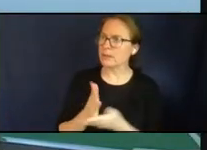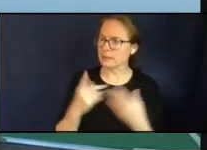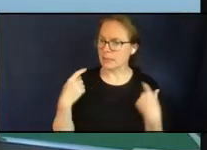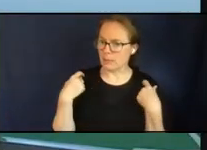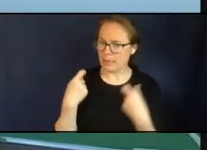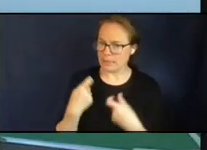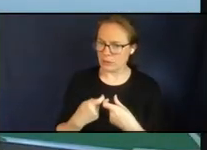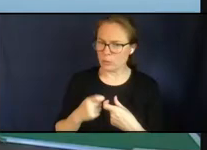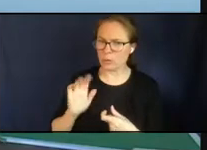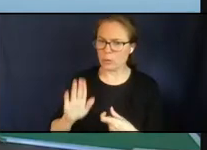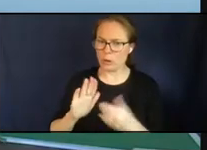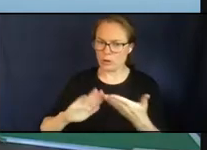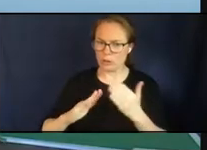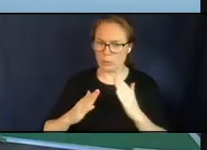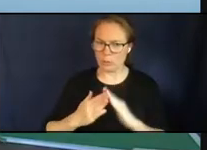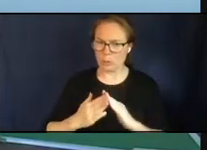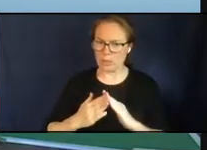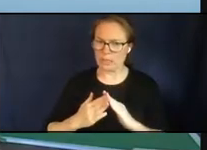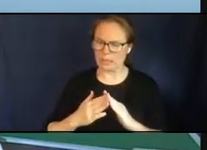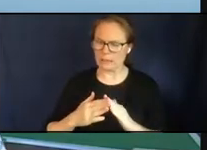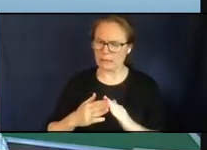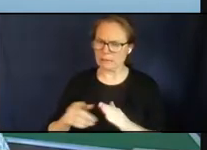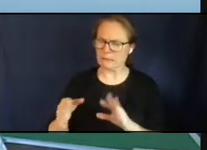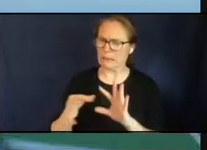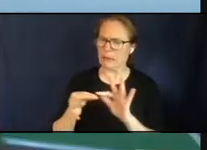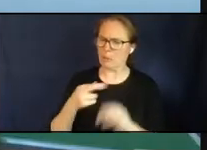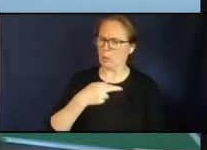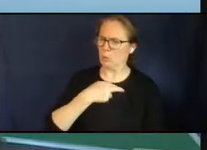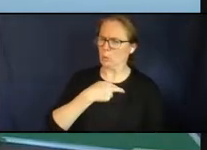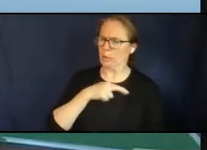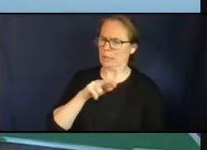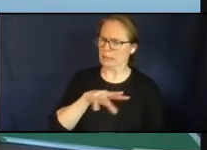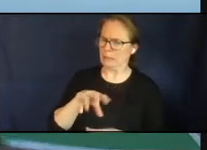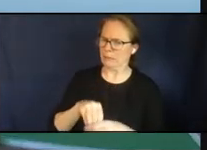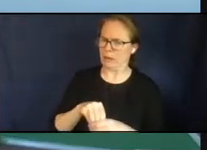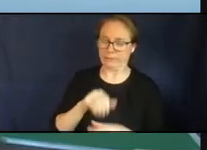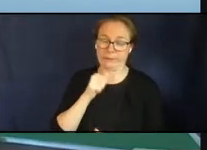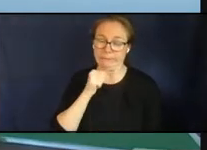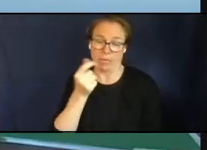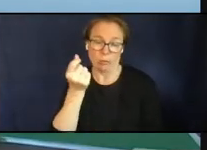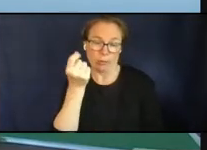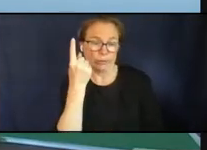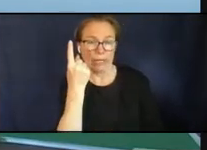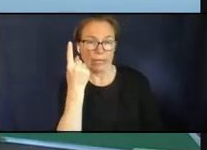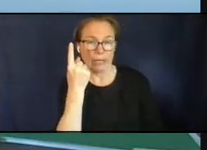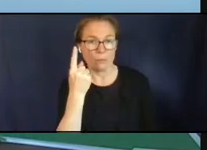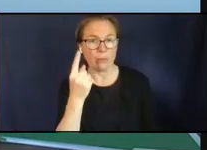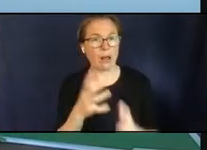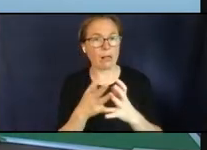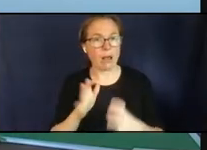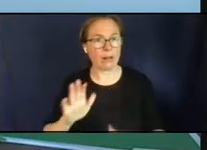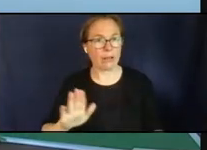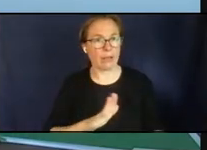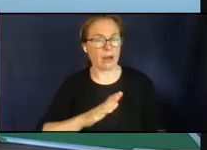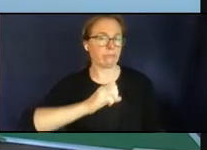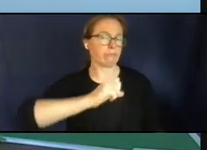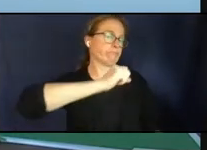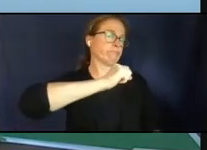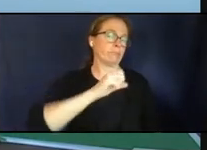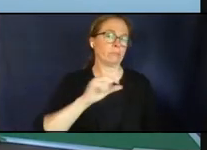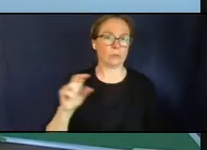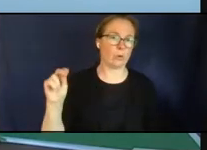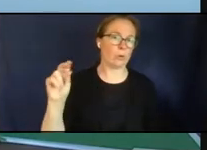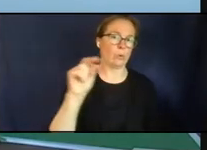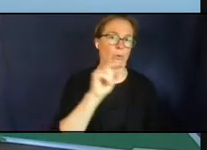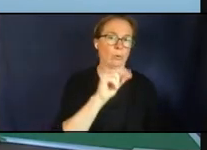religious overtone too, and I don't tend to understand that, but there's just a lot of hesitancy out there, and you're seeing it in terms of